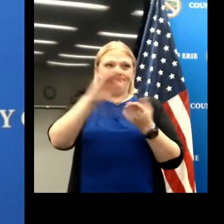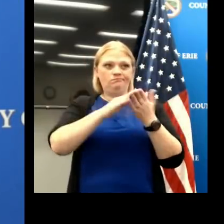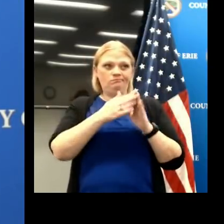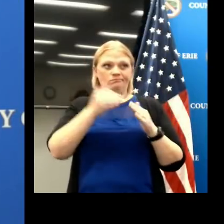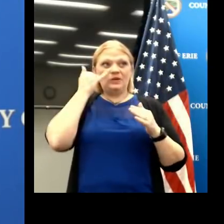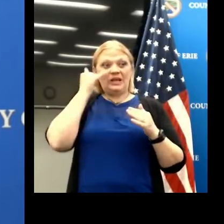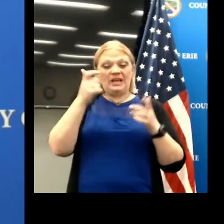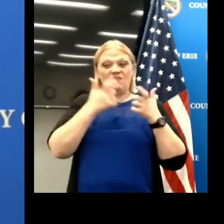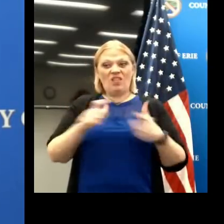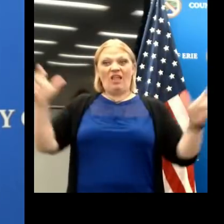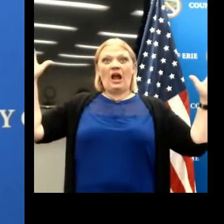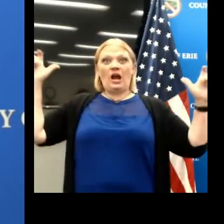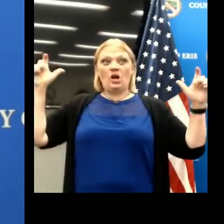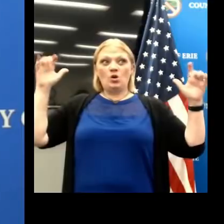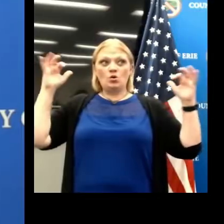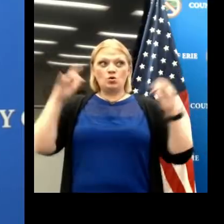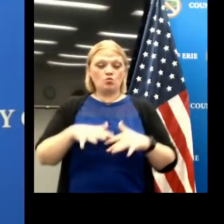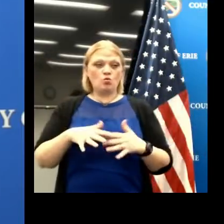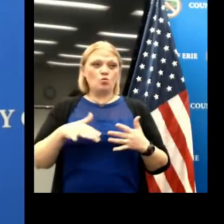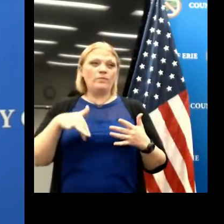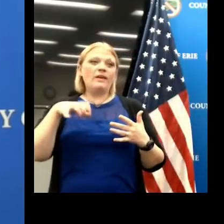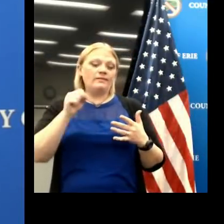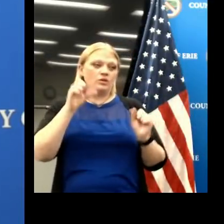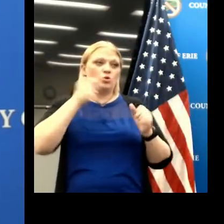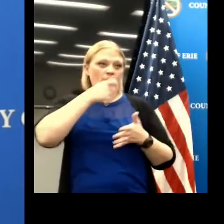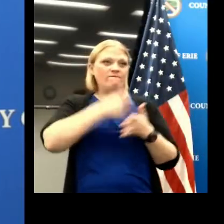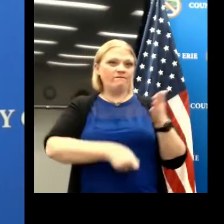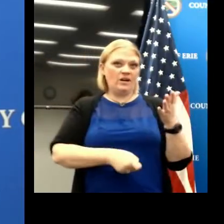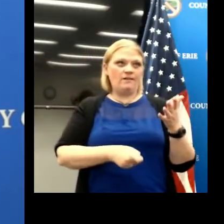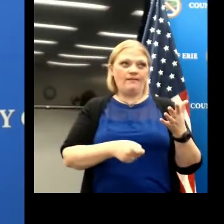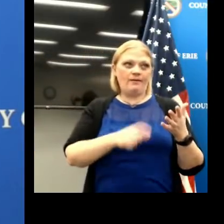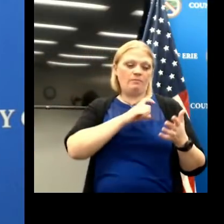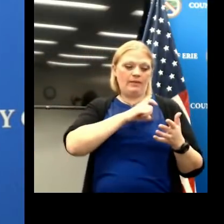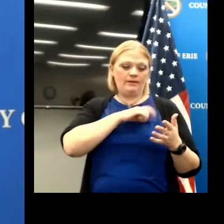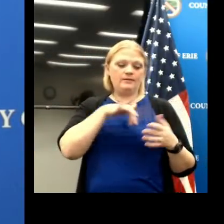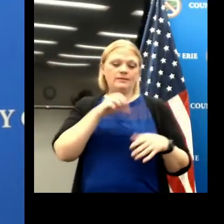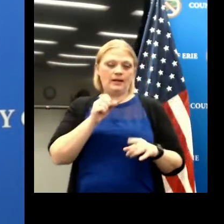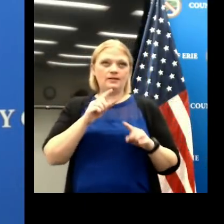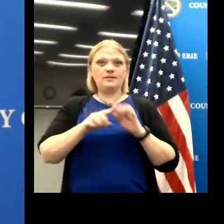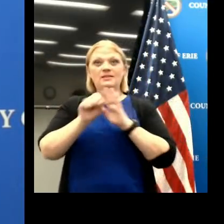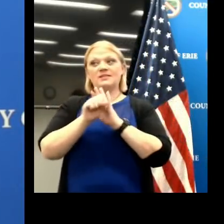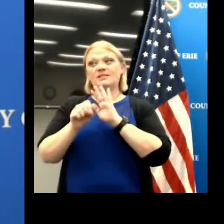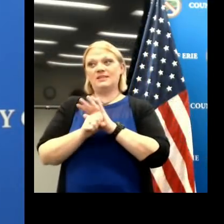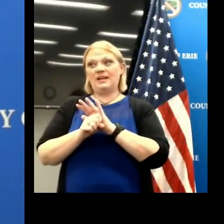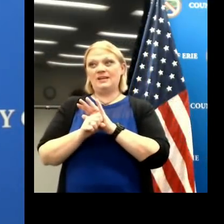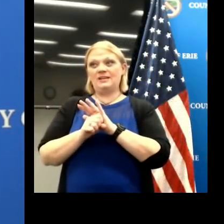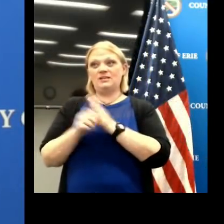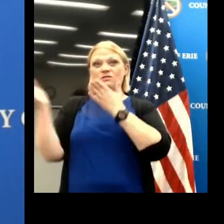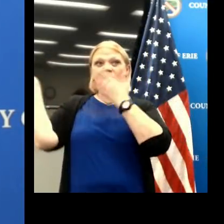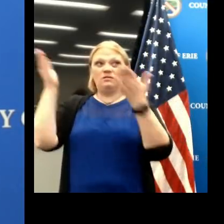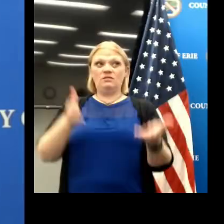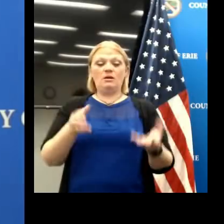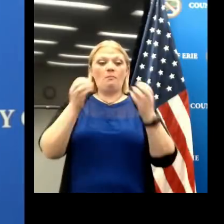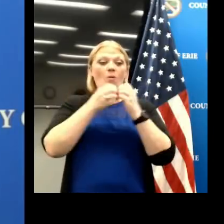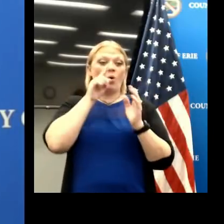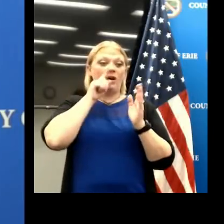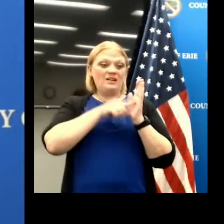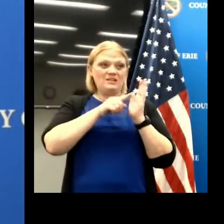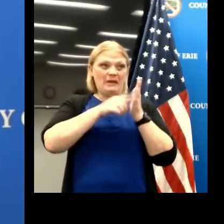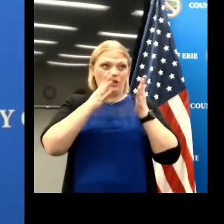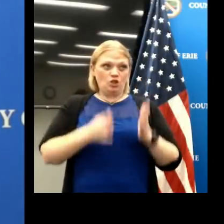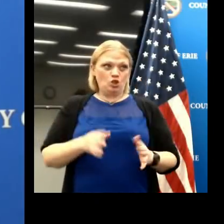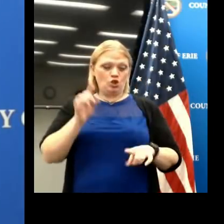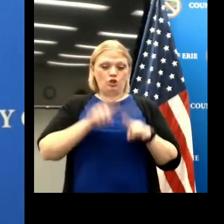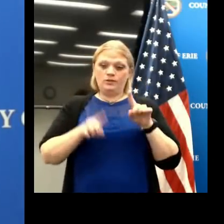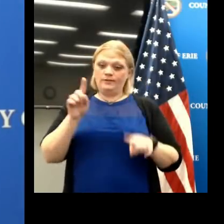be and will be fined. Police departments are involved. The state is bringing in more of its inspectors from various